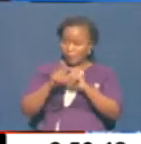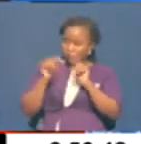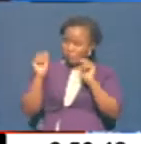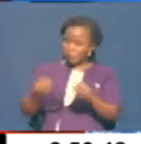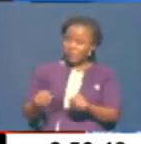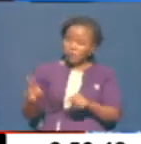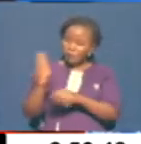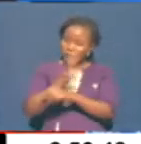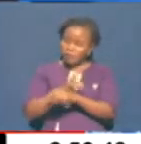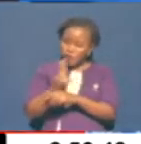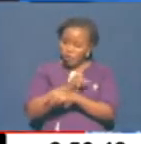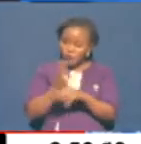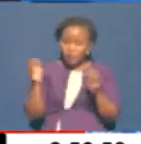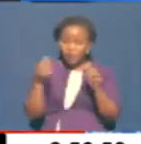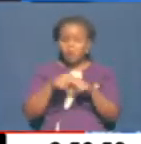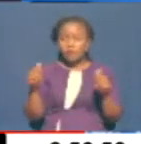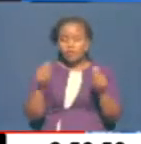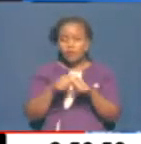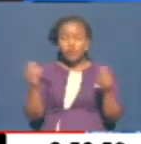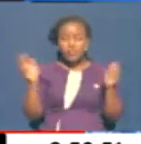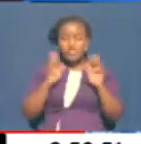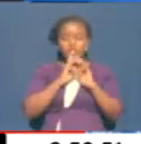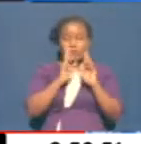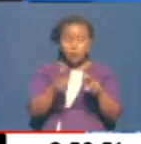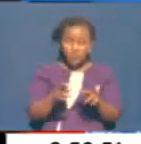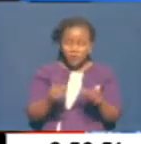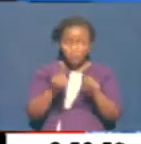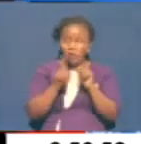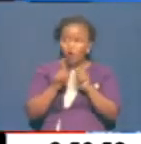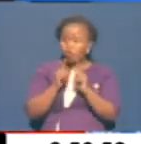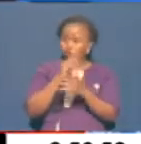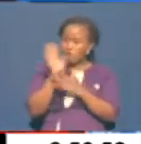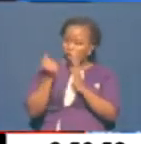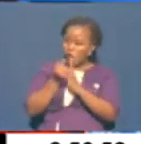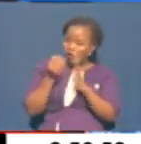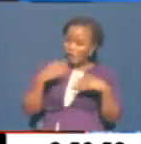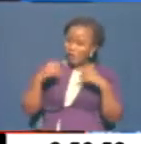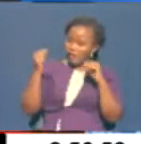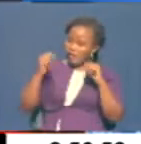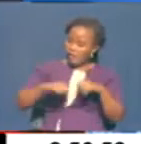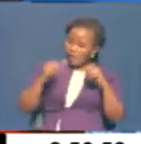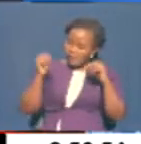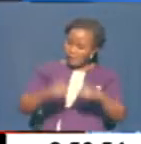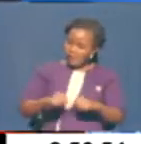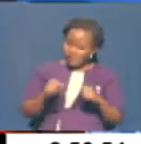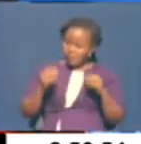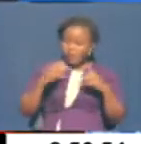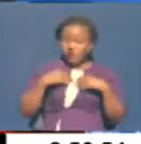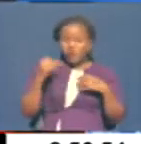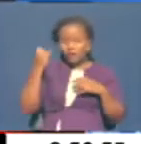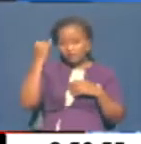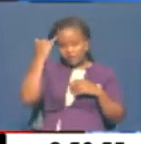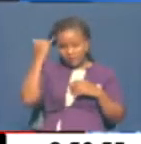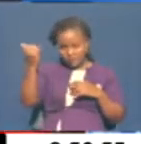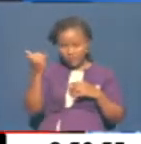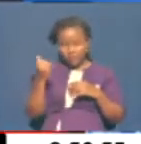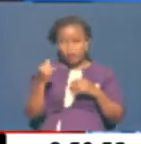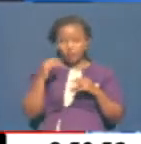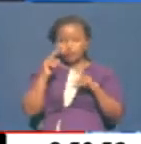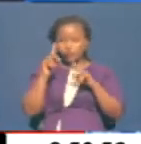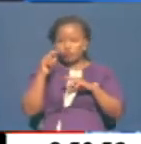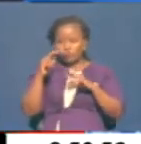in real-time reporting. And the package has that ability of artificial intelligence to assess, to analyze the